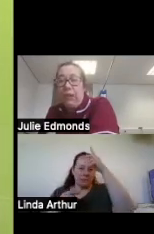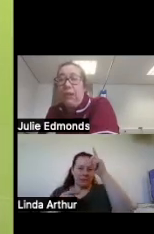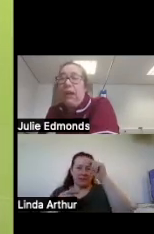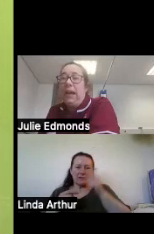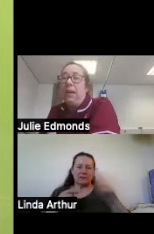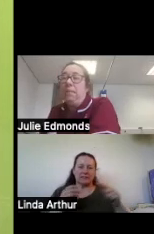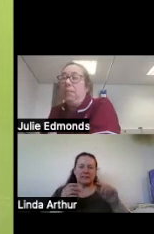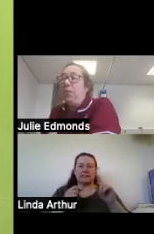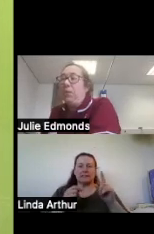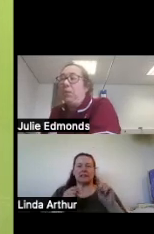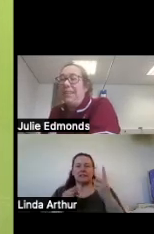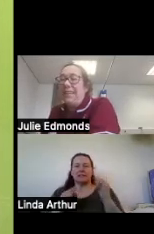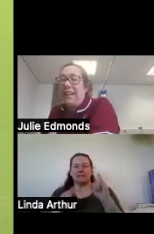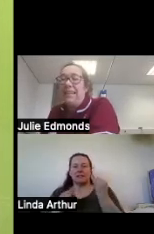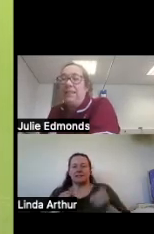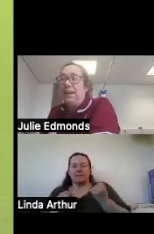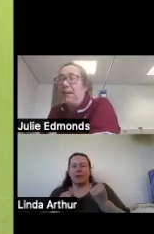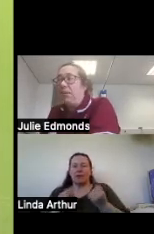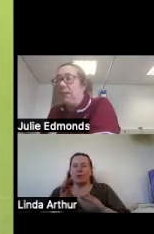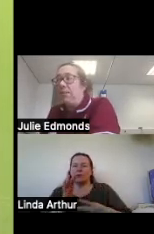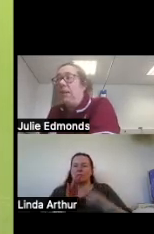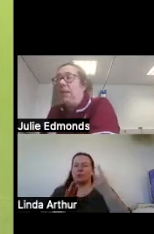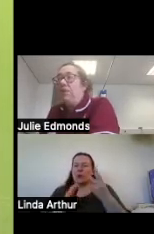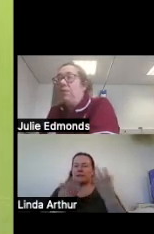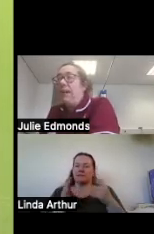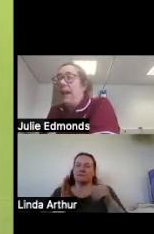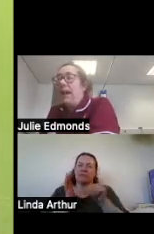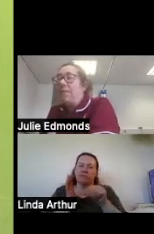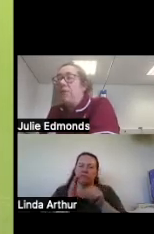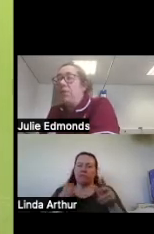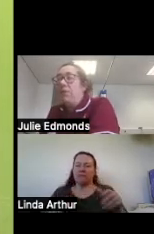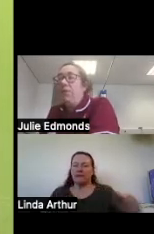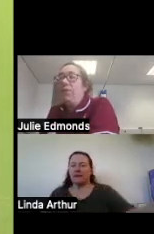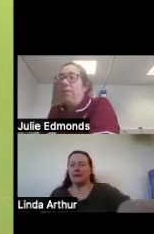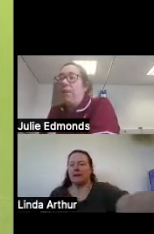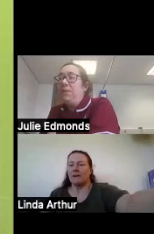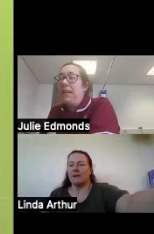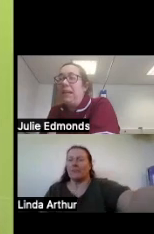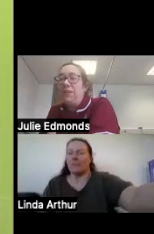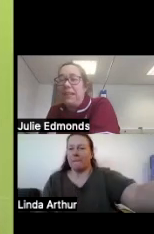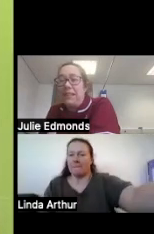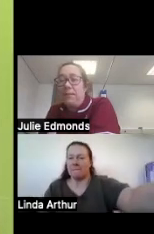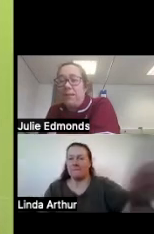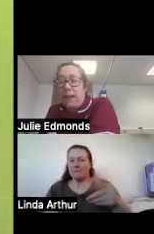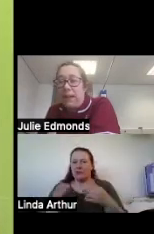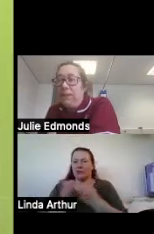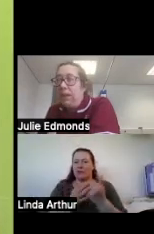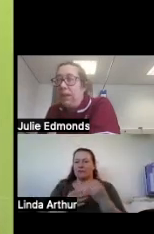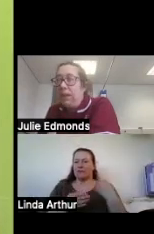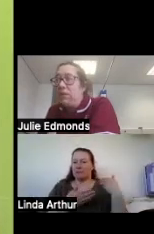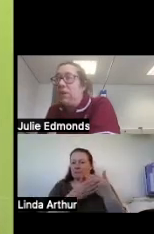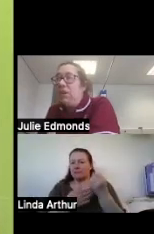loo more than twice a night is very troublesome. There's a wee sort of rule of thumb, up to the age of